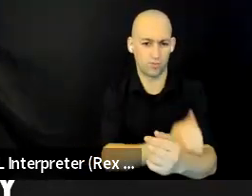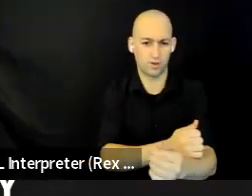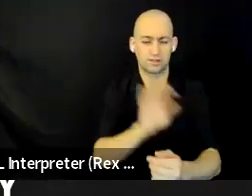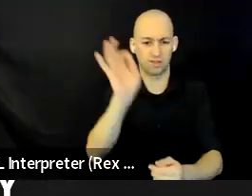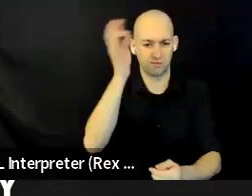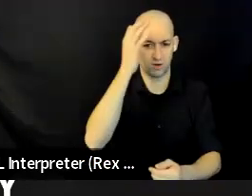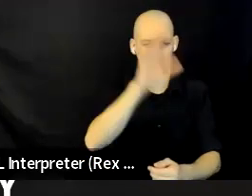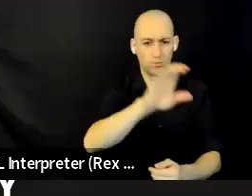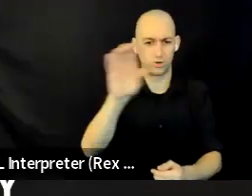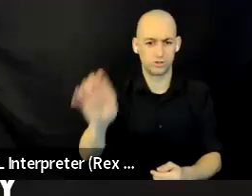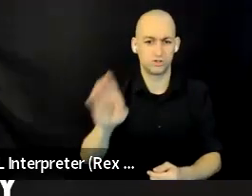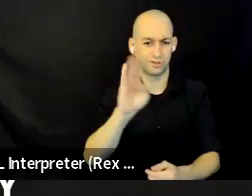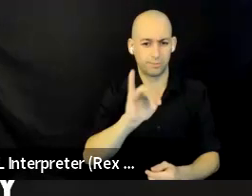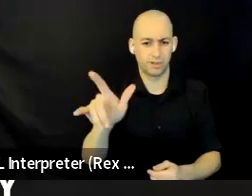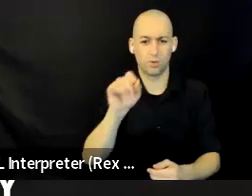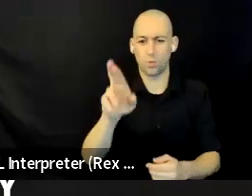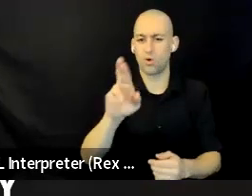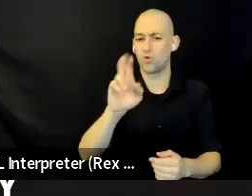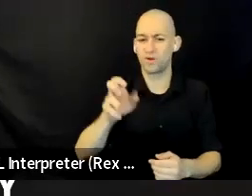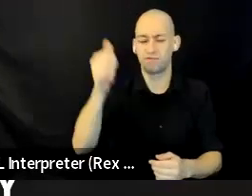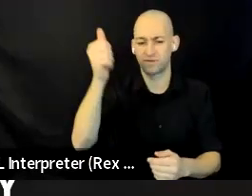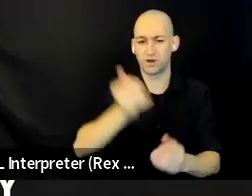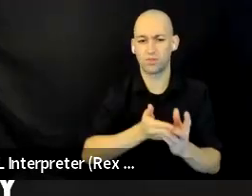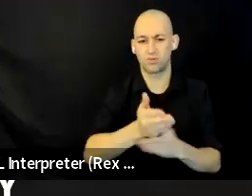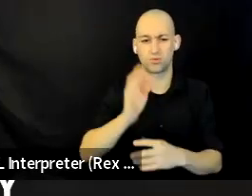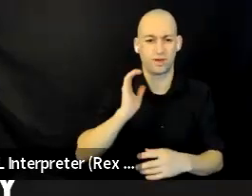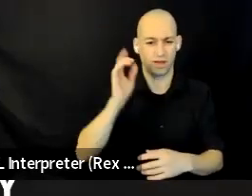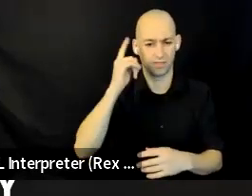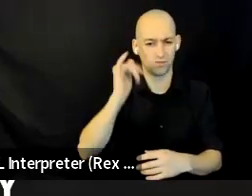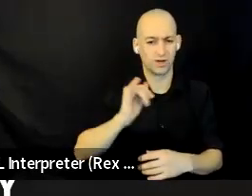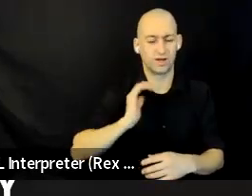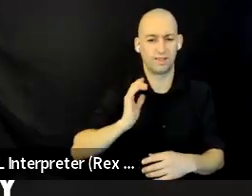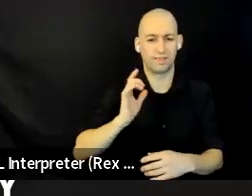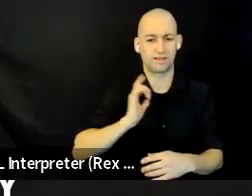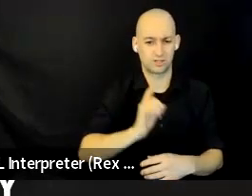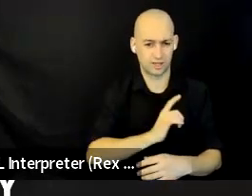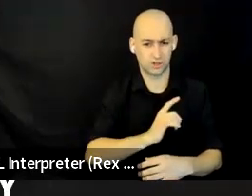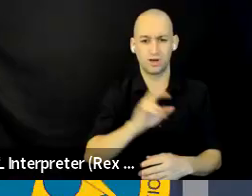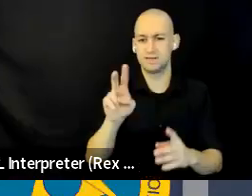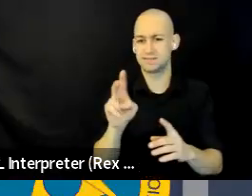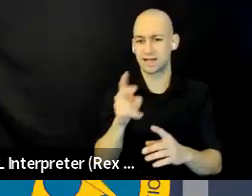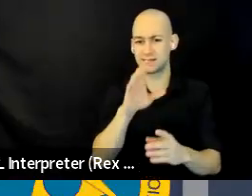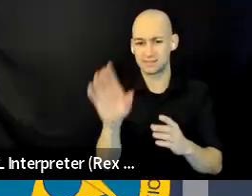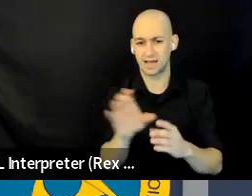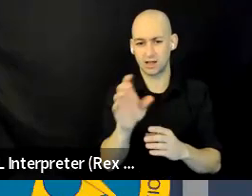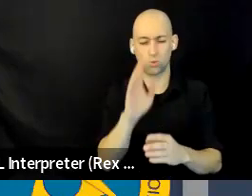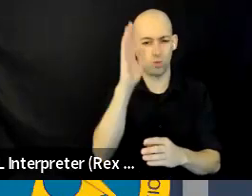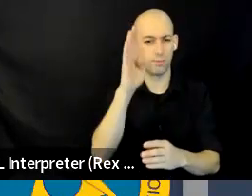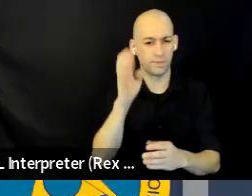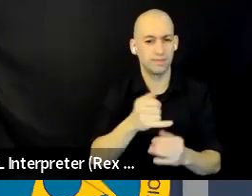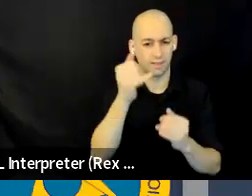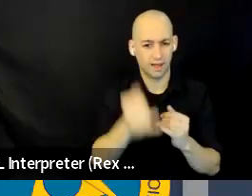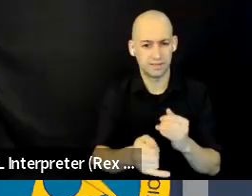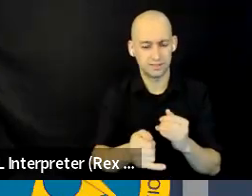or permanently funded through the California State Legislature, the second cycle will be the last. Commissioners, staff recommends your approval